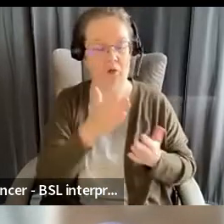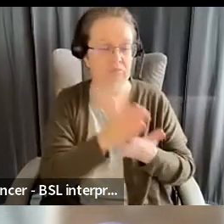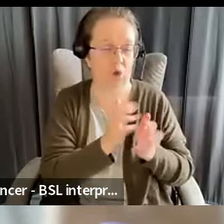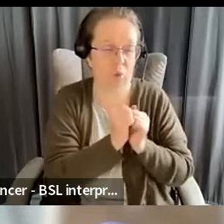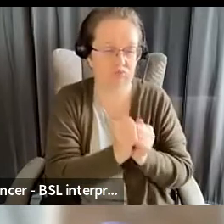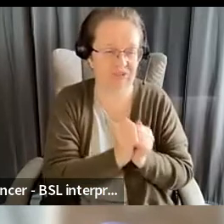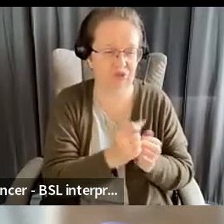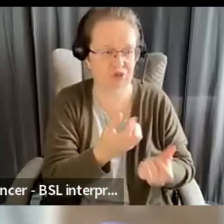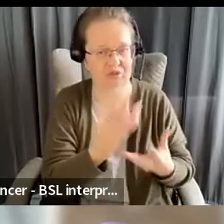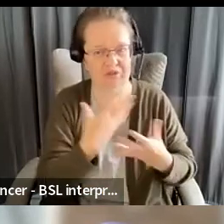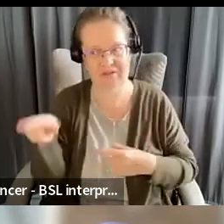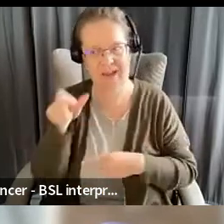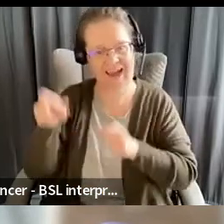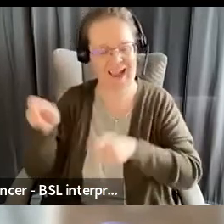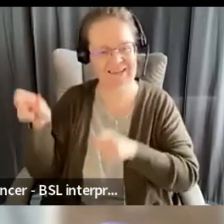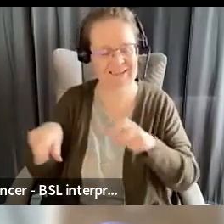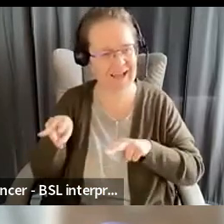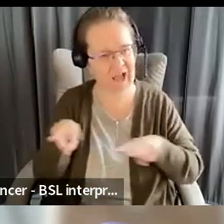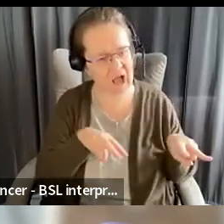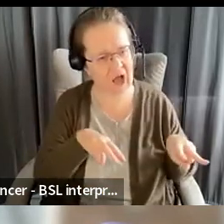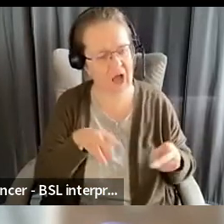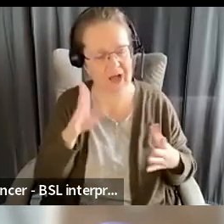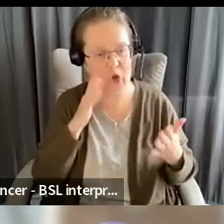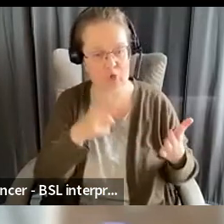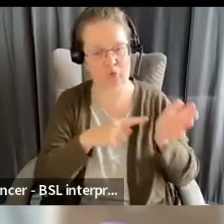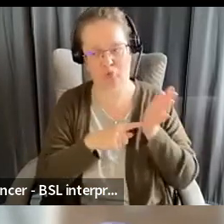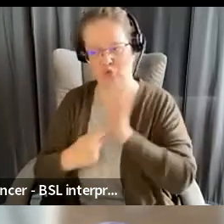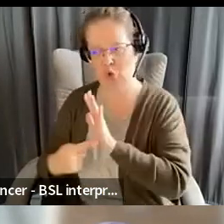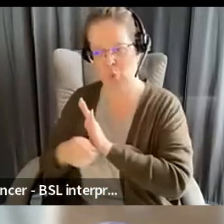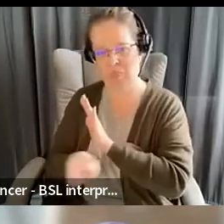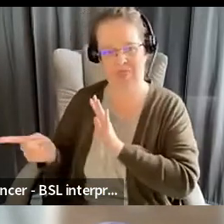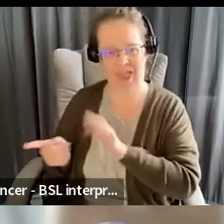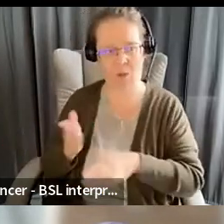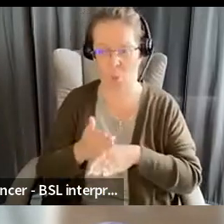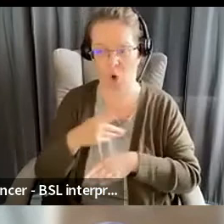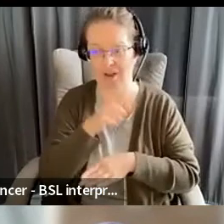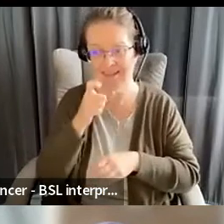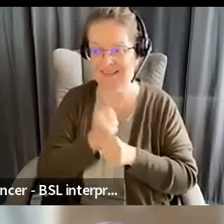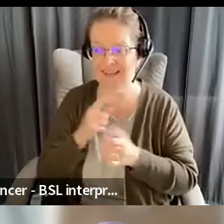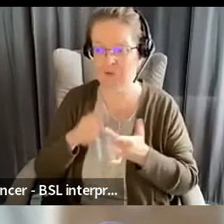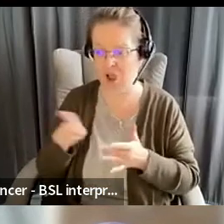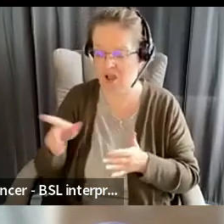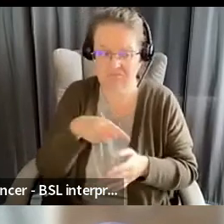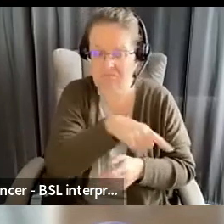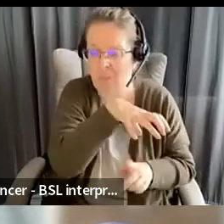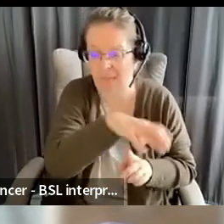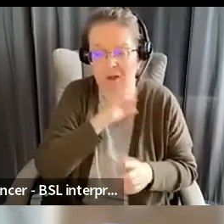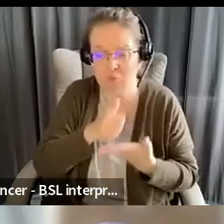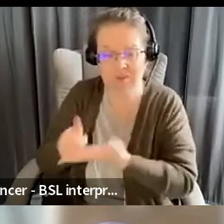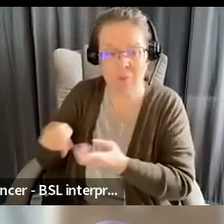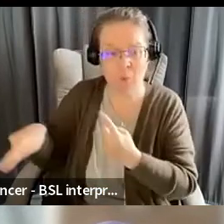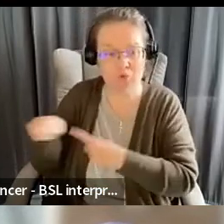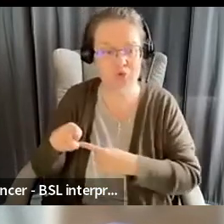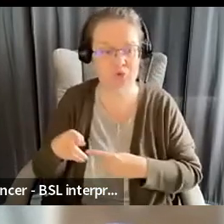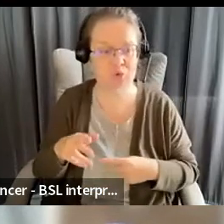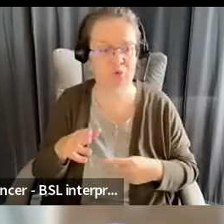all the candidates, and will demonstrate to them watching today that CGI will be a place that will support you going through going